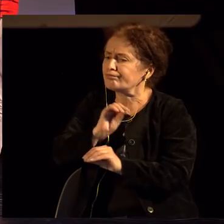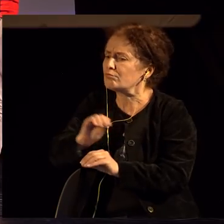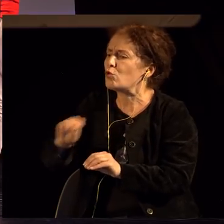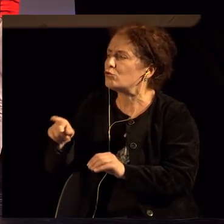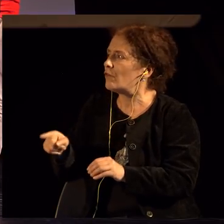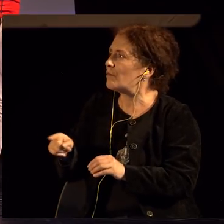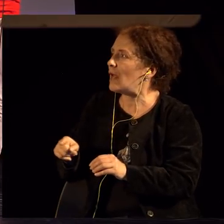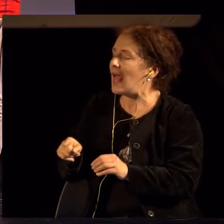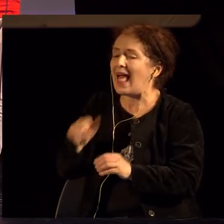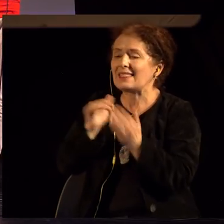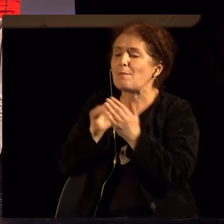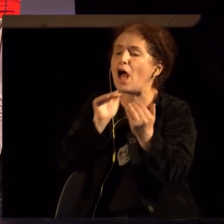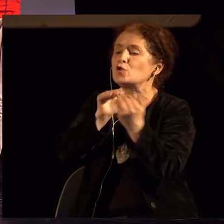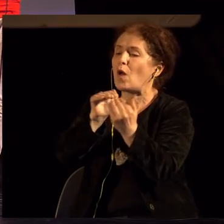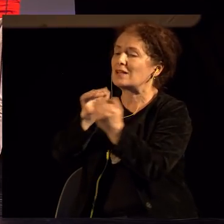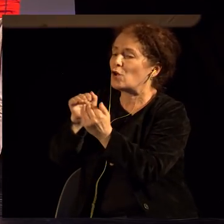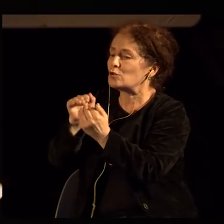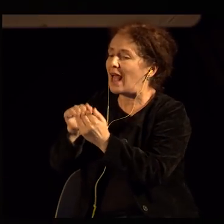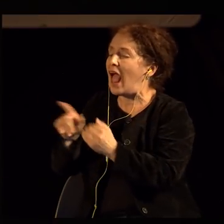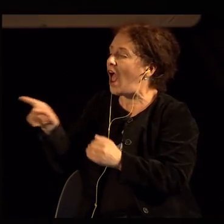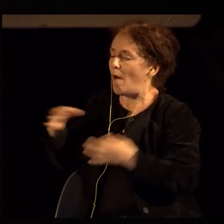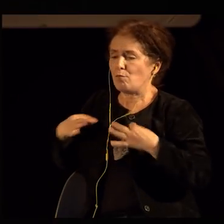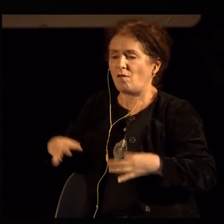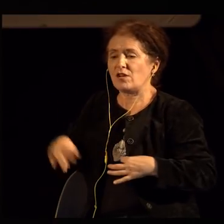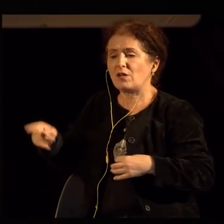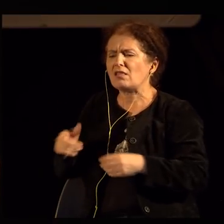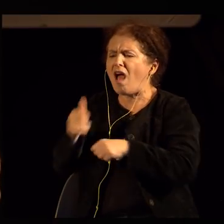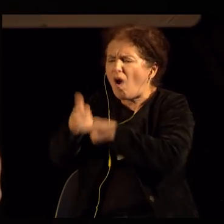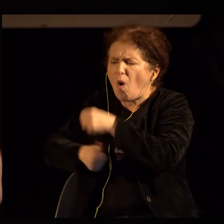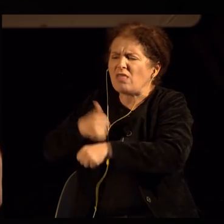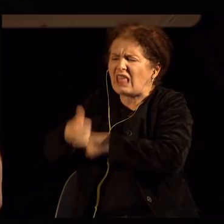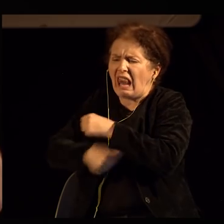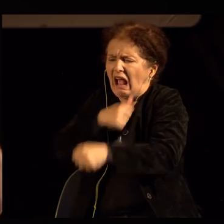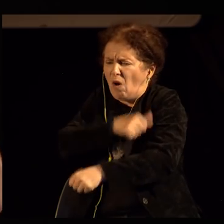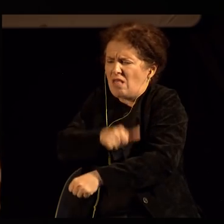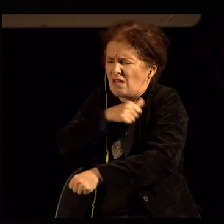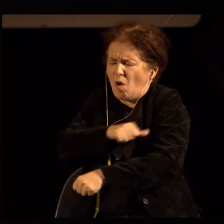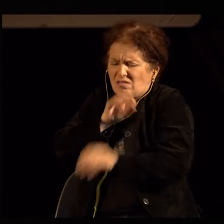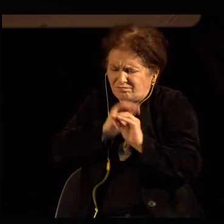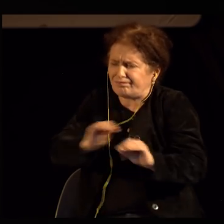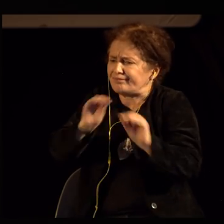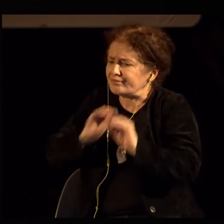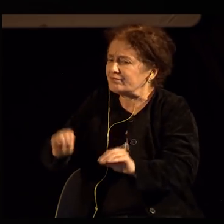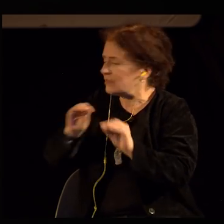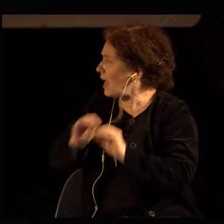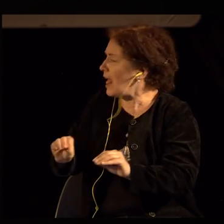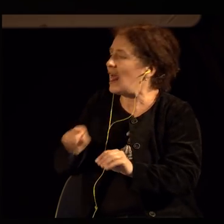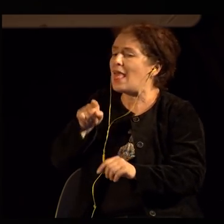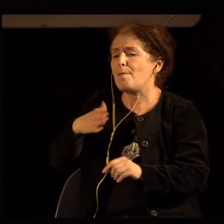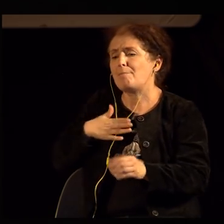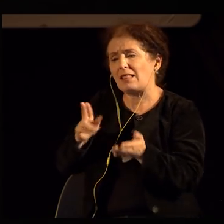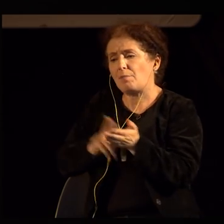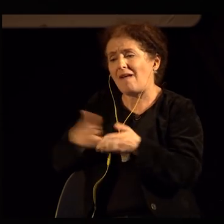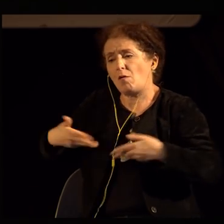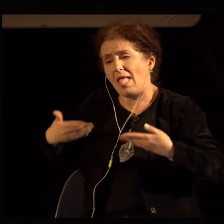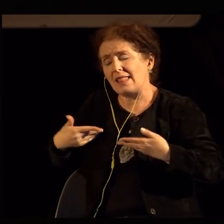doing this for years. No means no, right? We've been teaching young women basically that they have the right to choose, that they